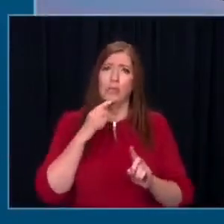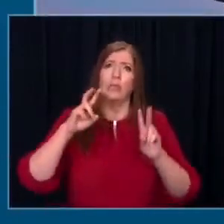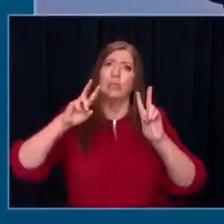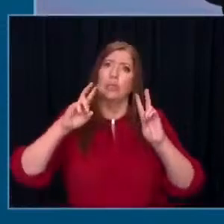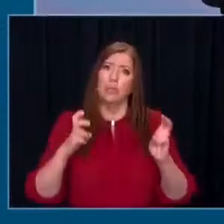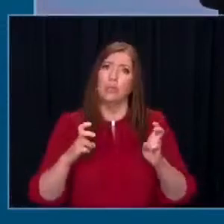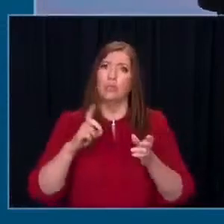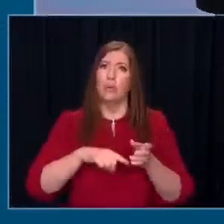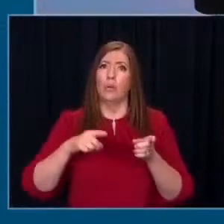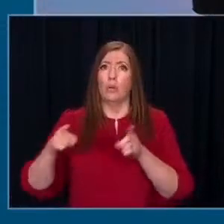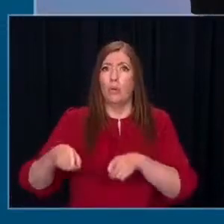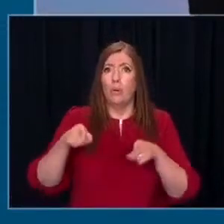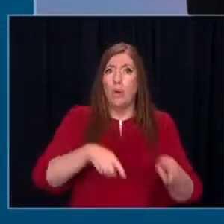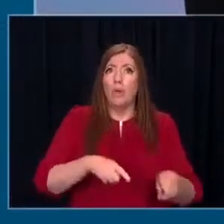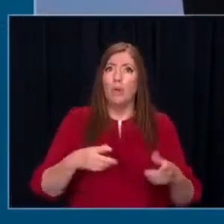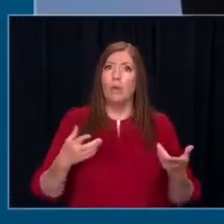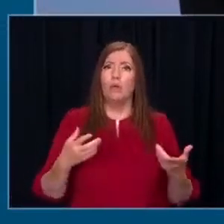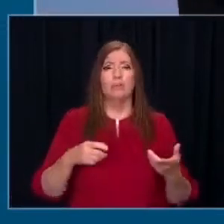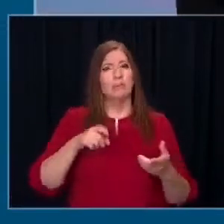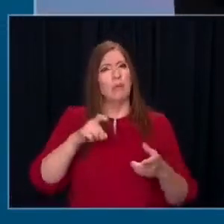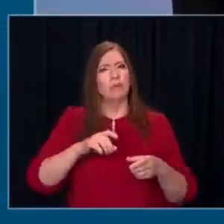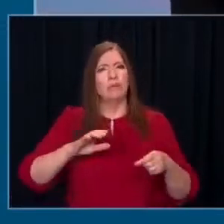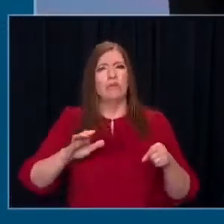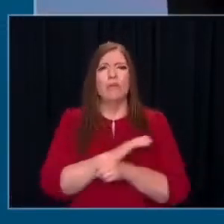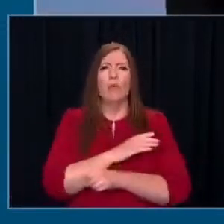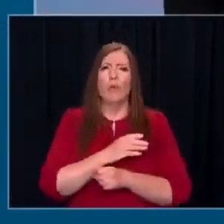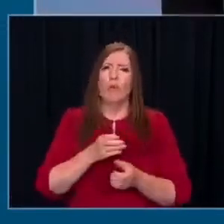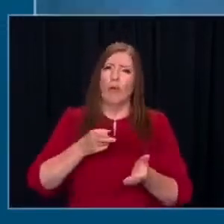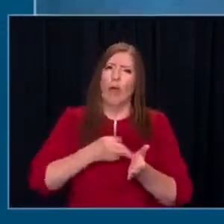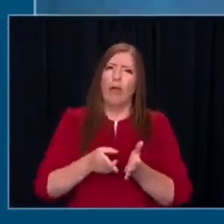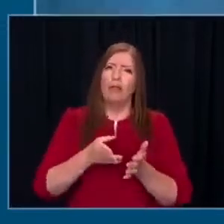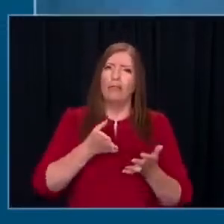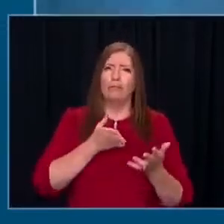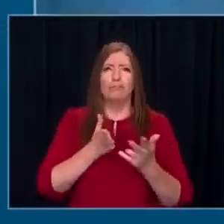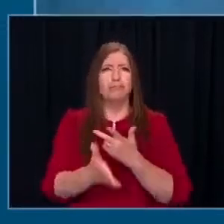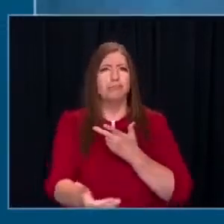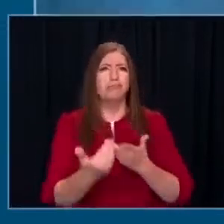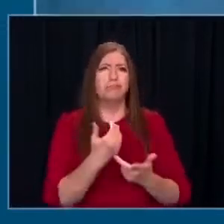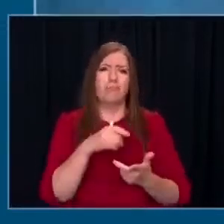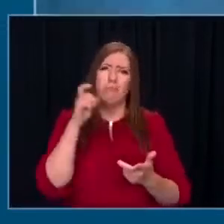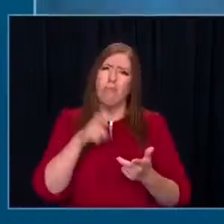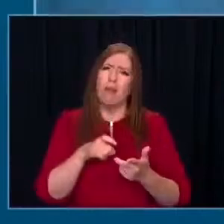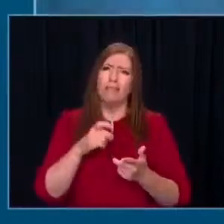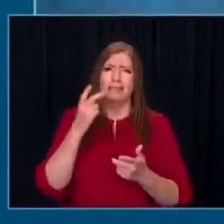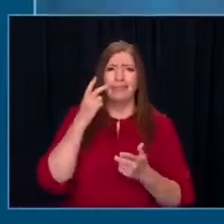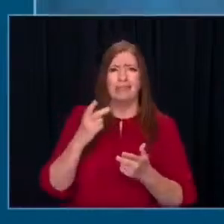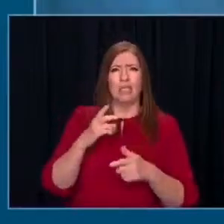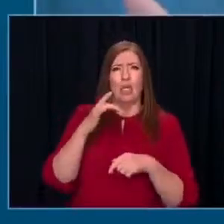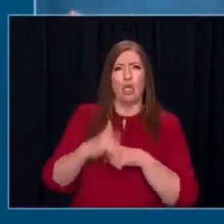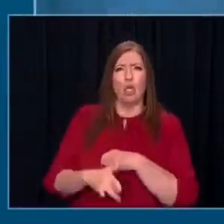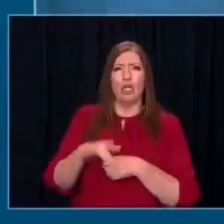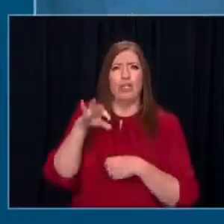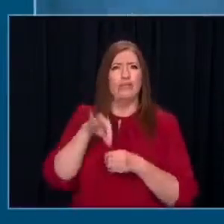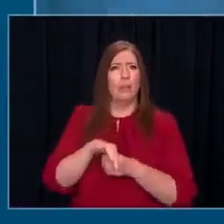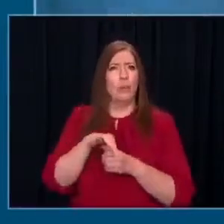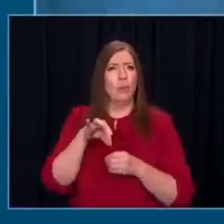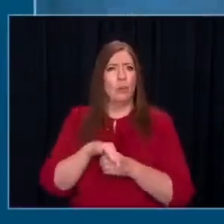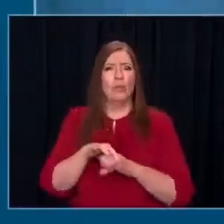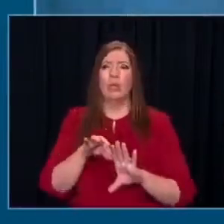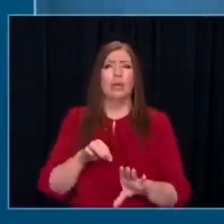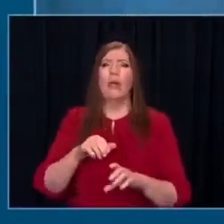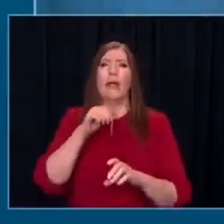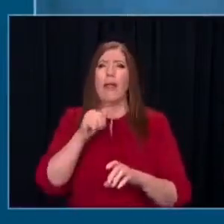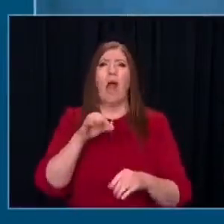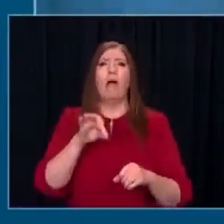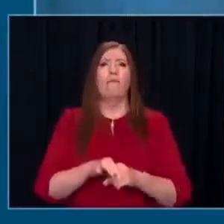what's taking place. We need full transparency. We need to have early voting and not a season of voting. We